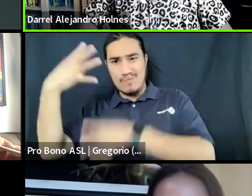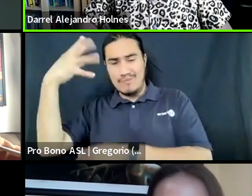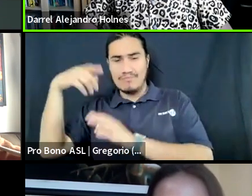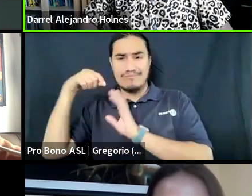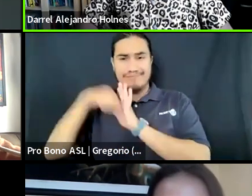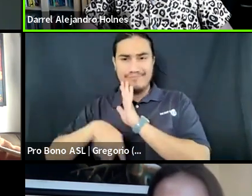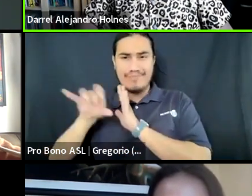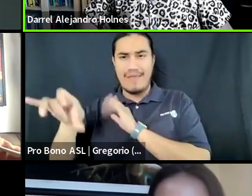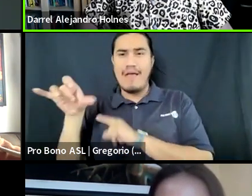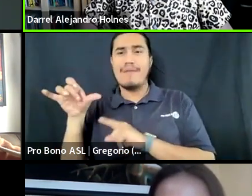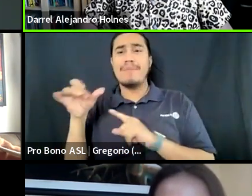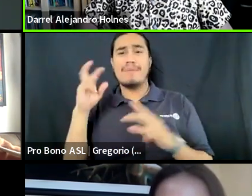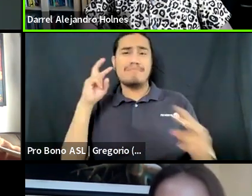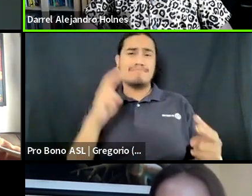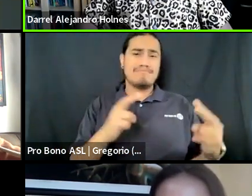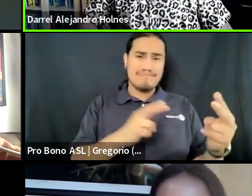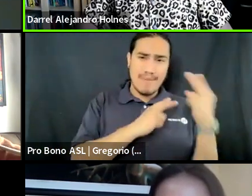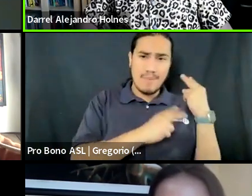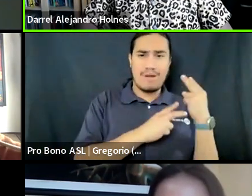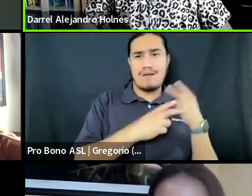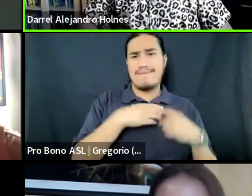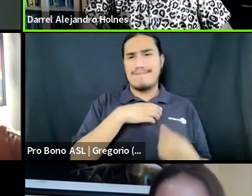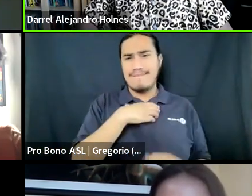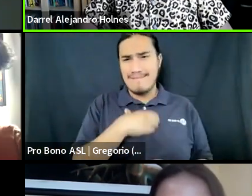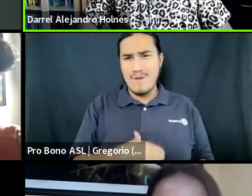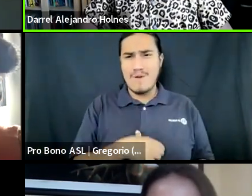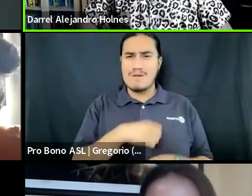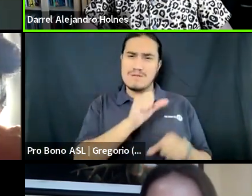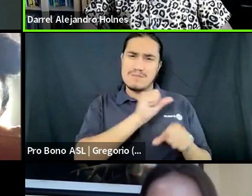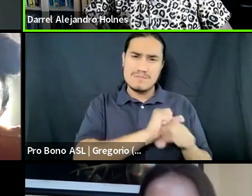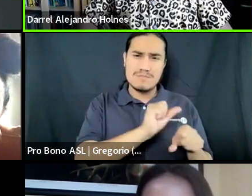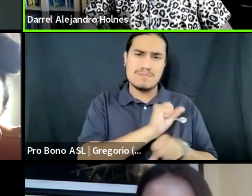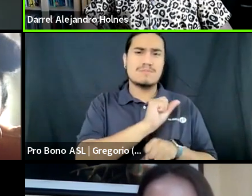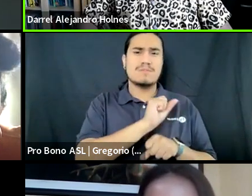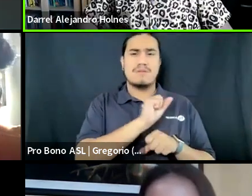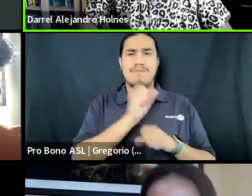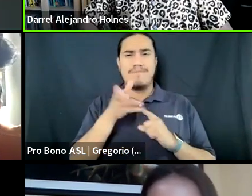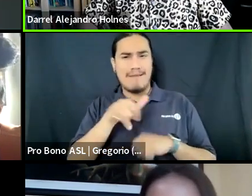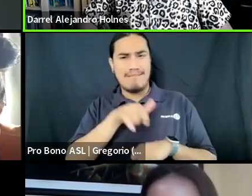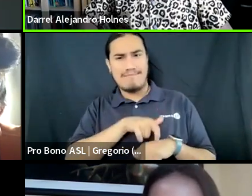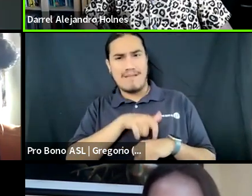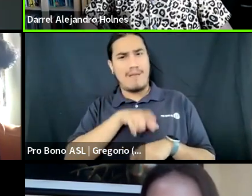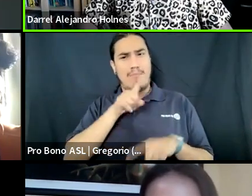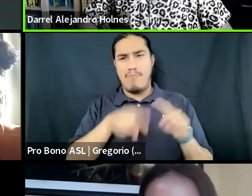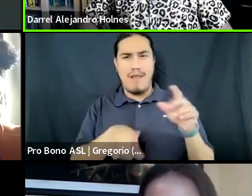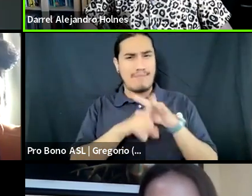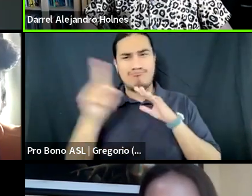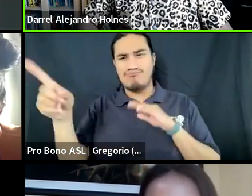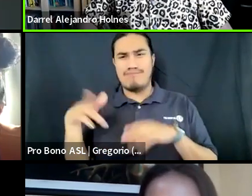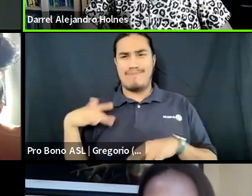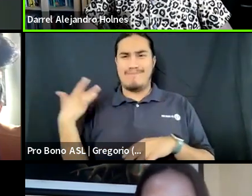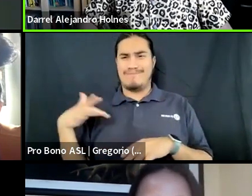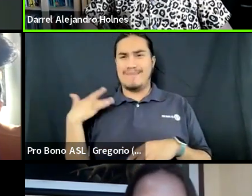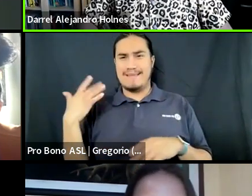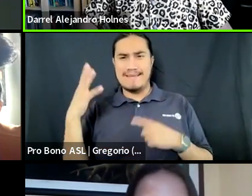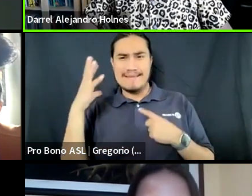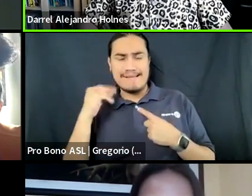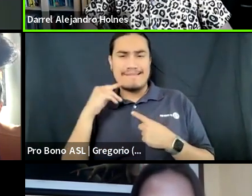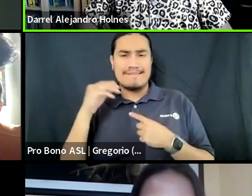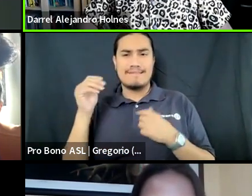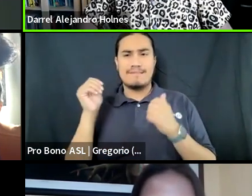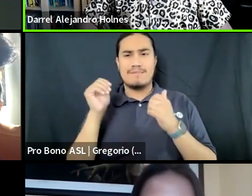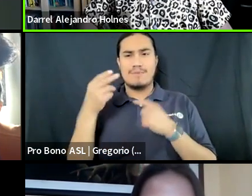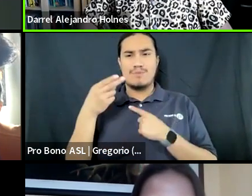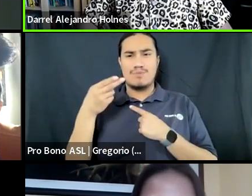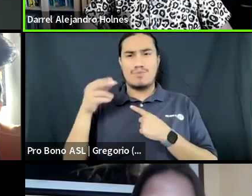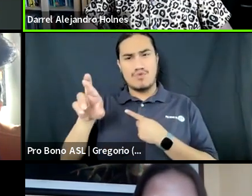was at the forefront, but then I couldn't escape the tactile feelings, experience in a human resources setting where your person